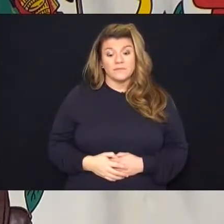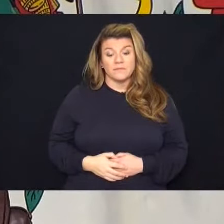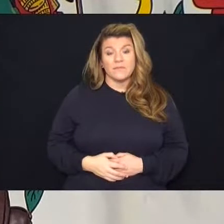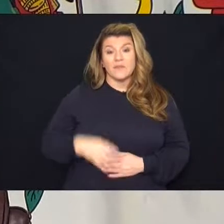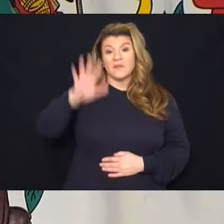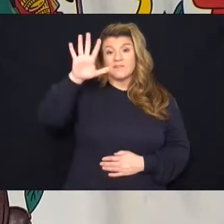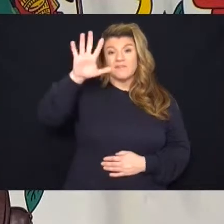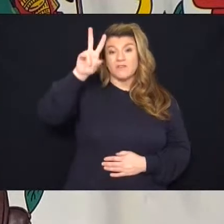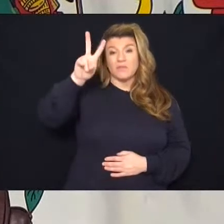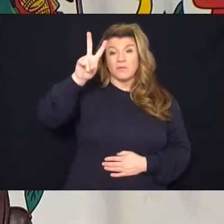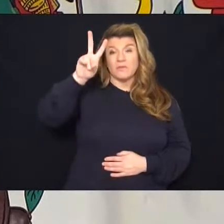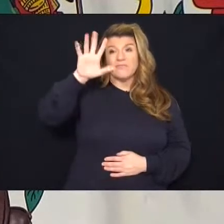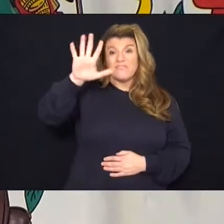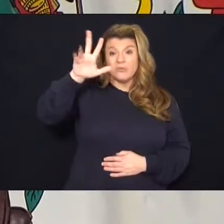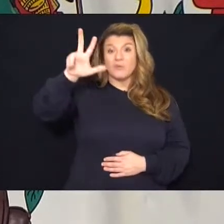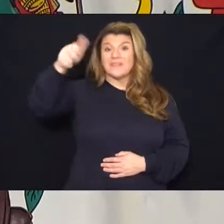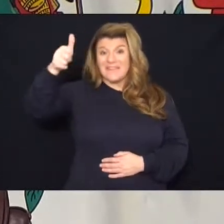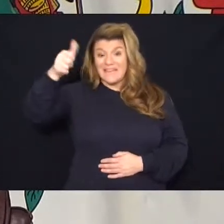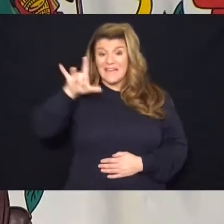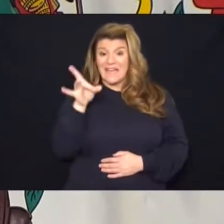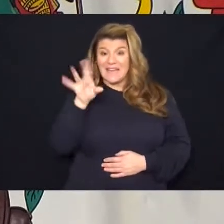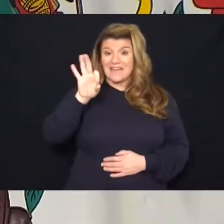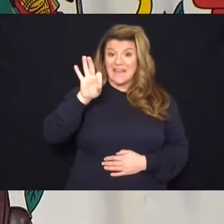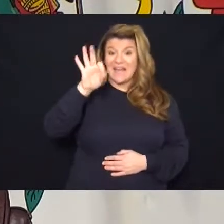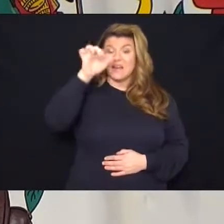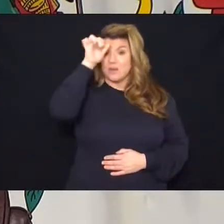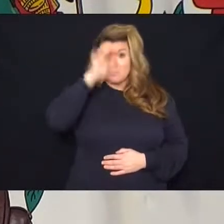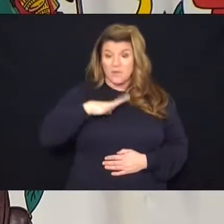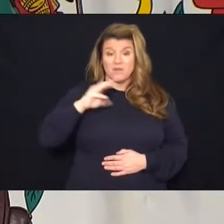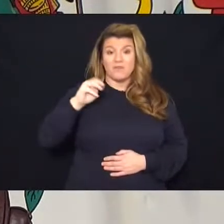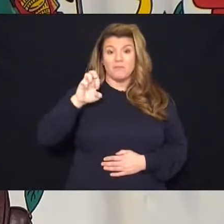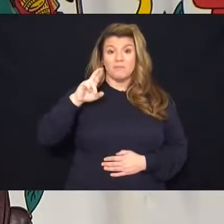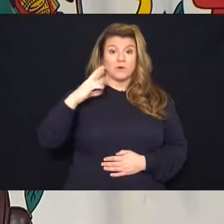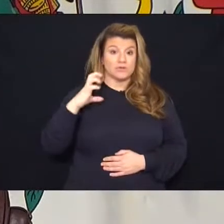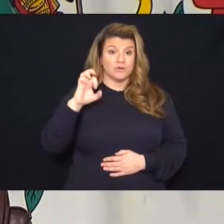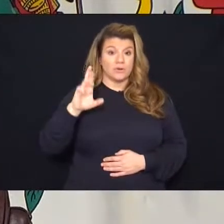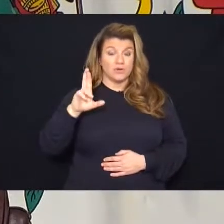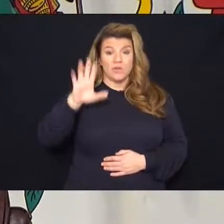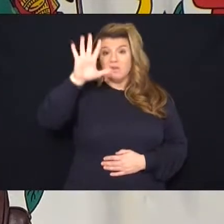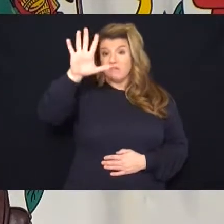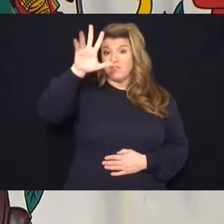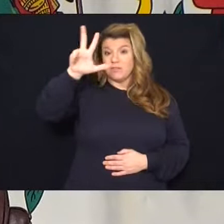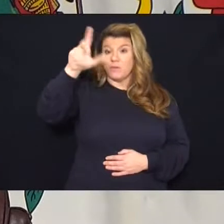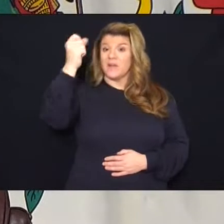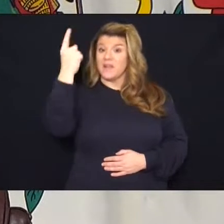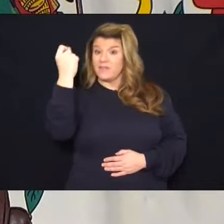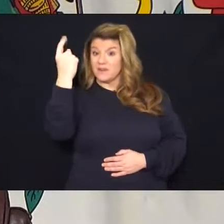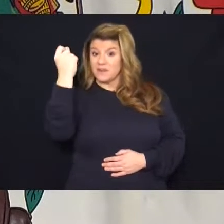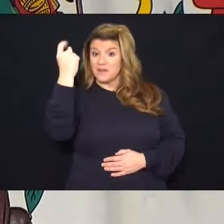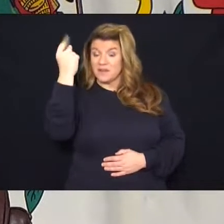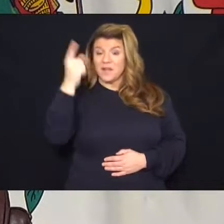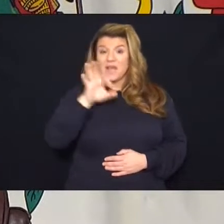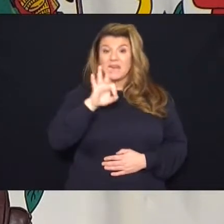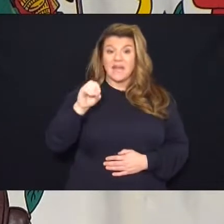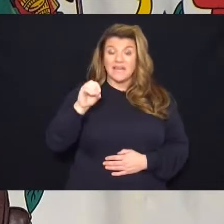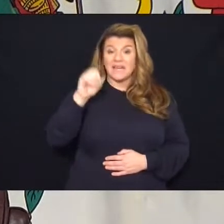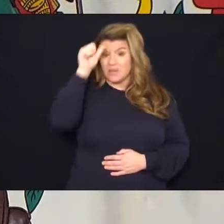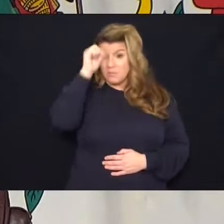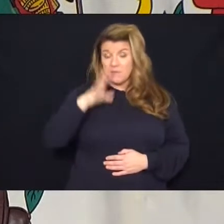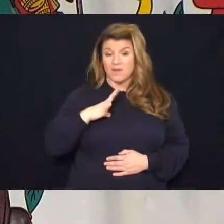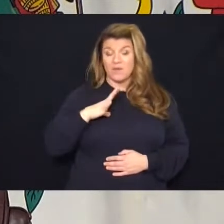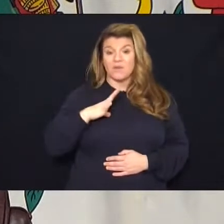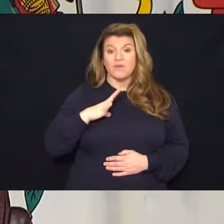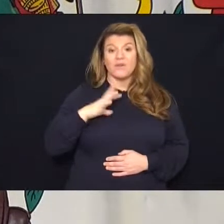The 5,310th death, an 89-year-old male from Mercer County. The 5,311th death, a 90-year-old male